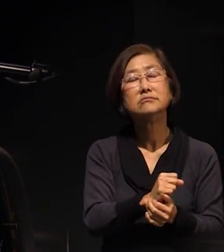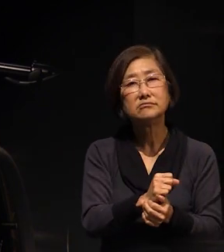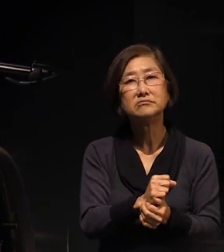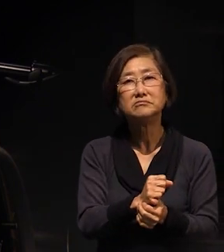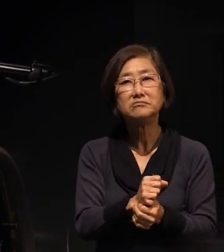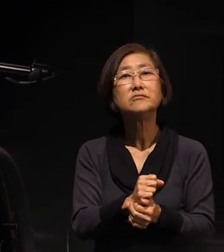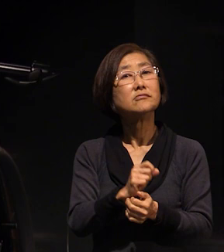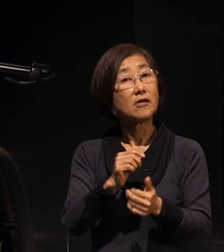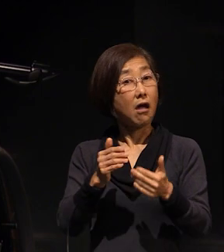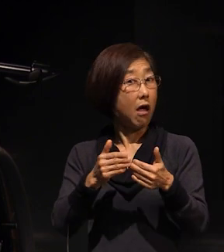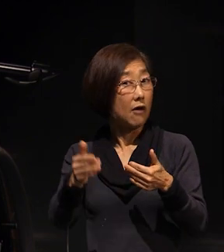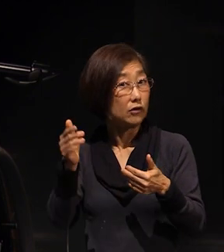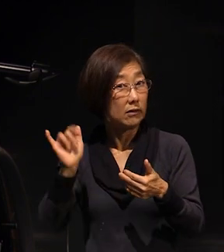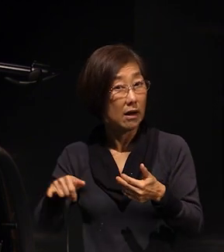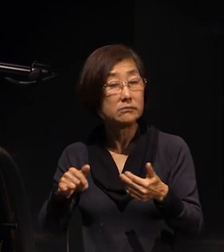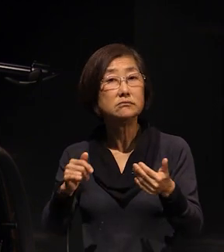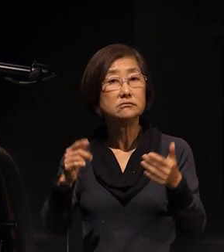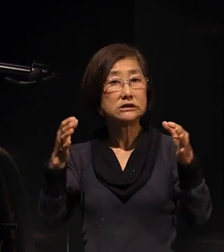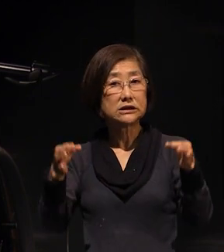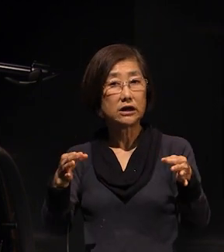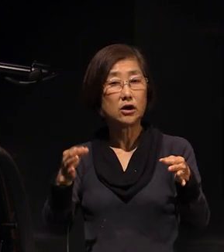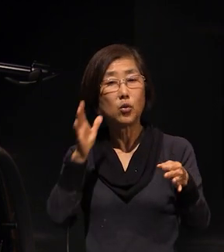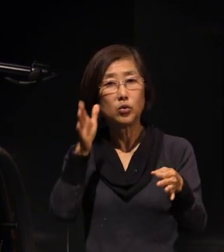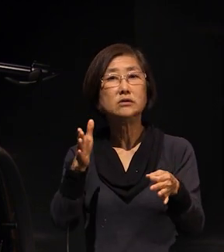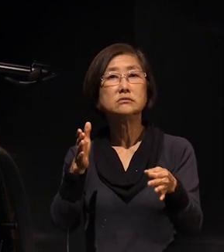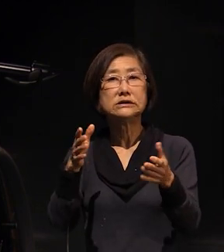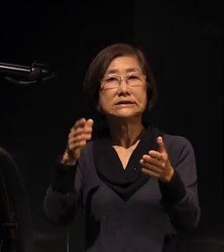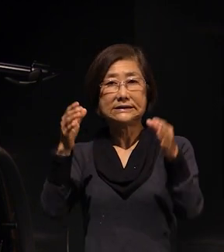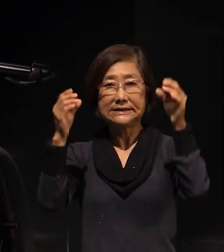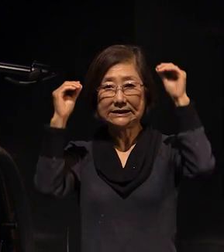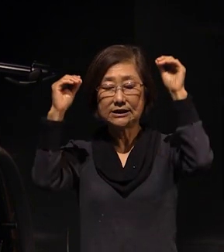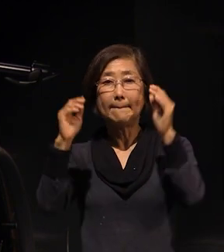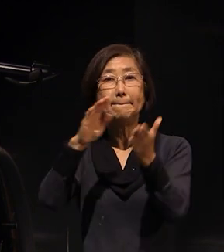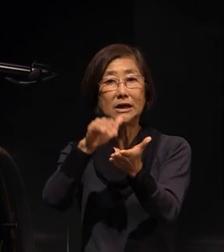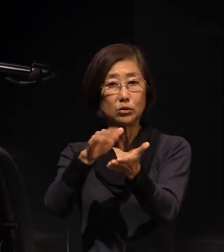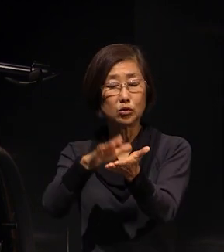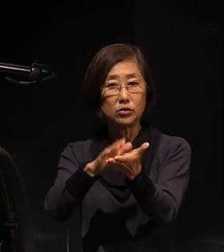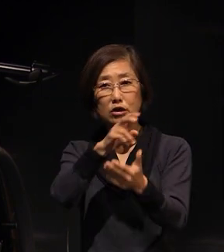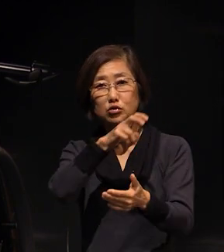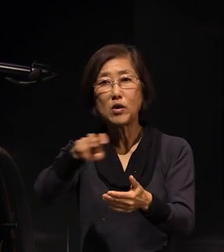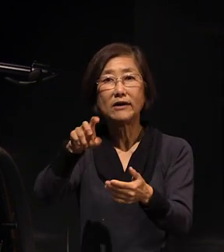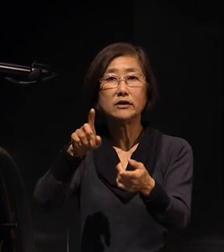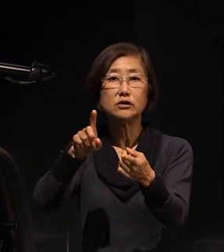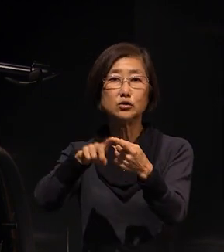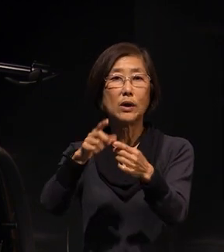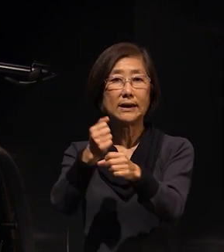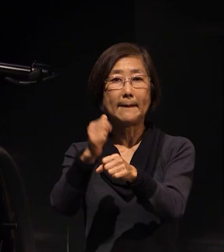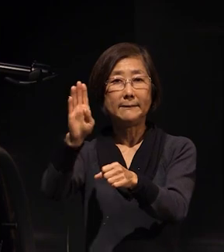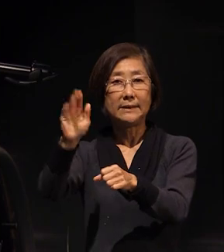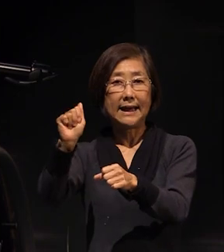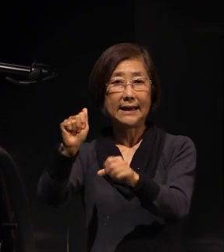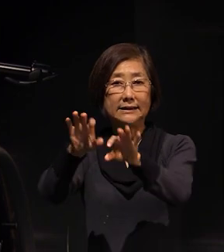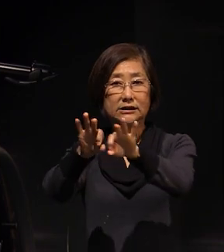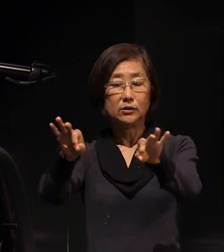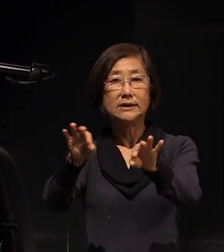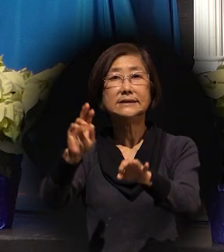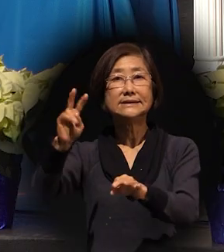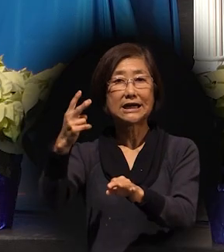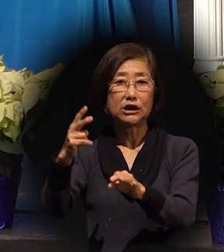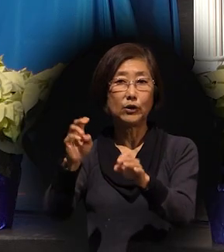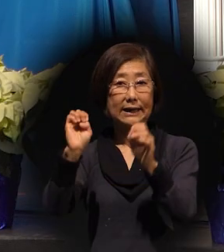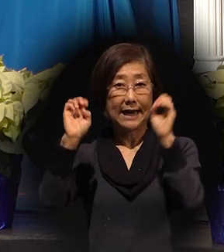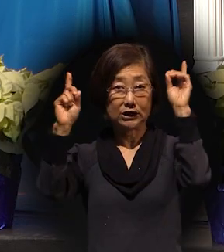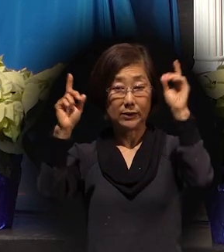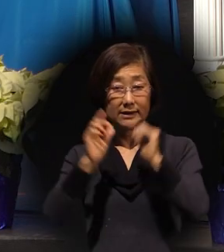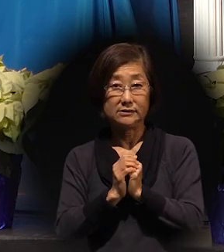school, and 5 hours in high school. It was so helpful. After that, I decided that I wanted to teach middle school.